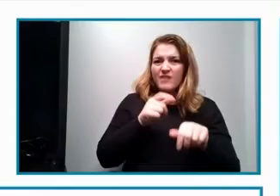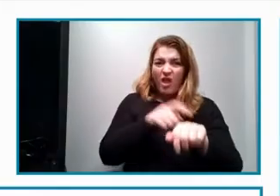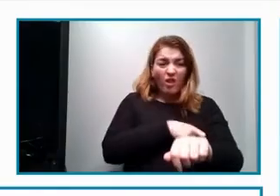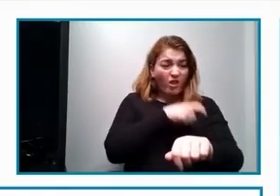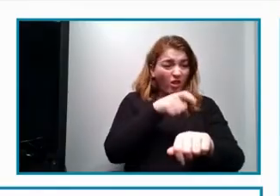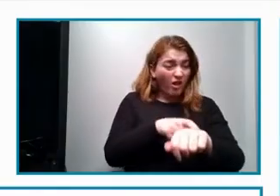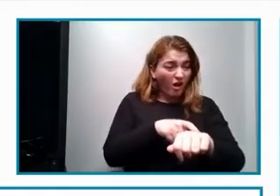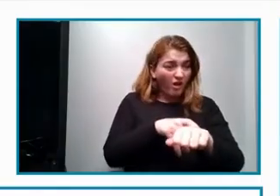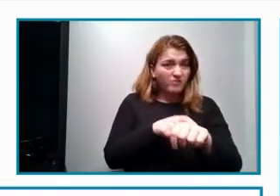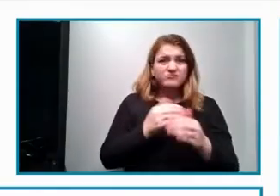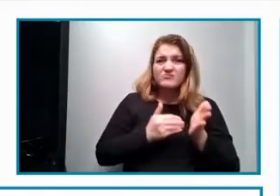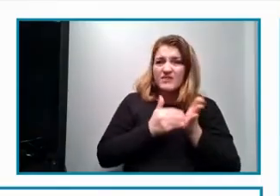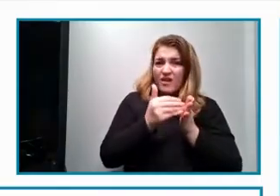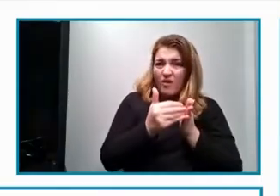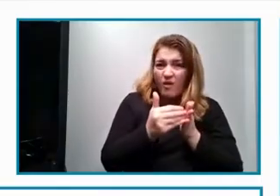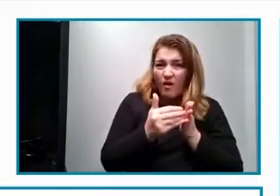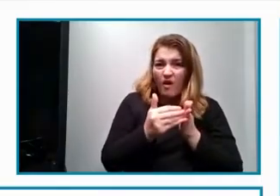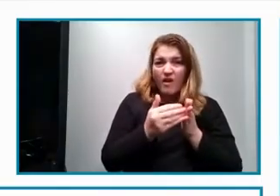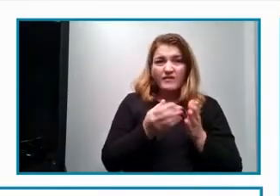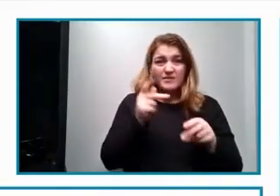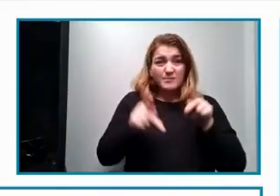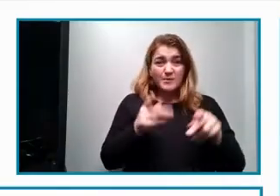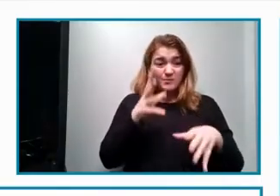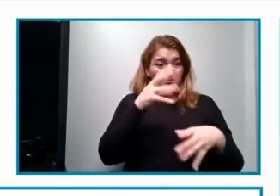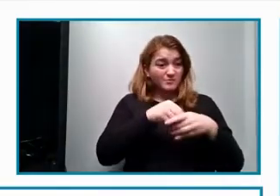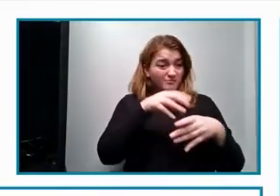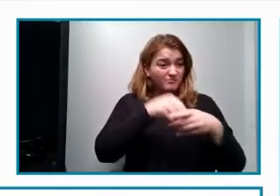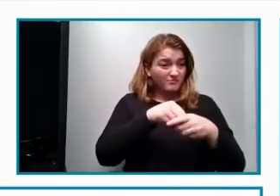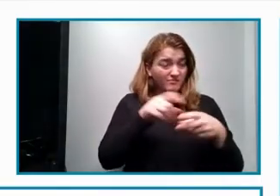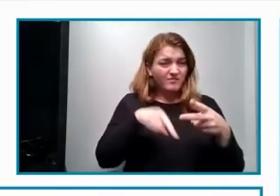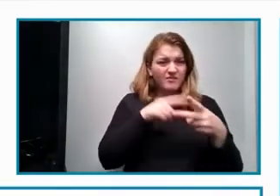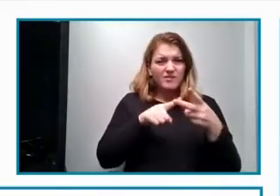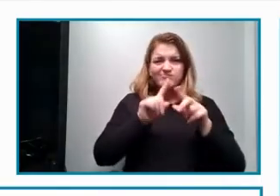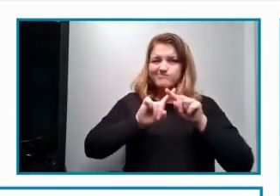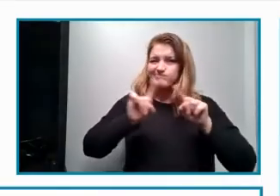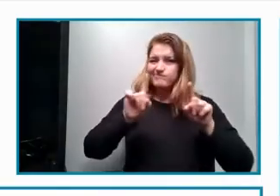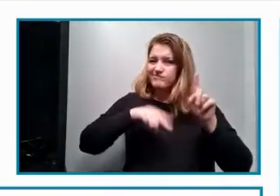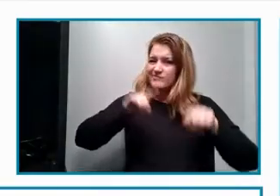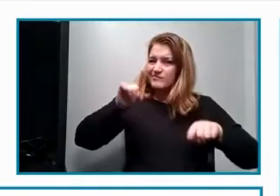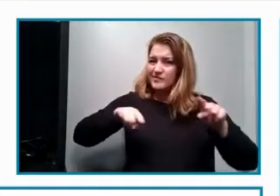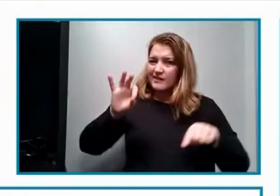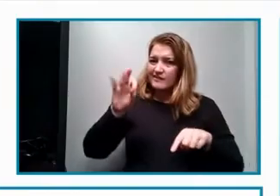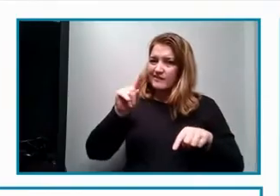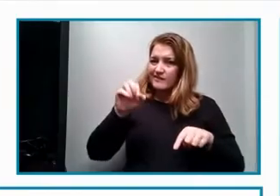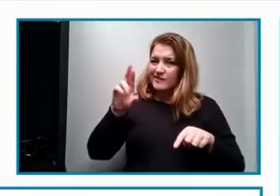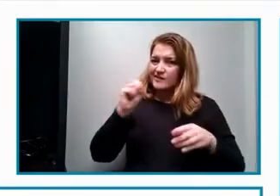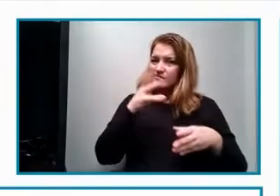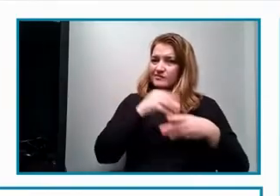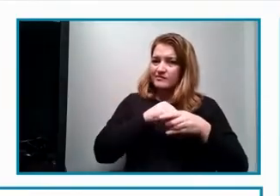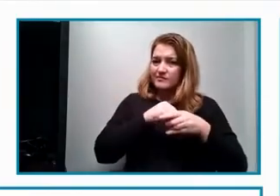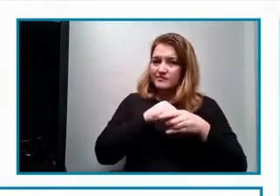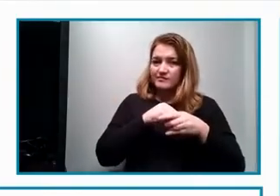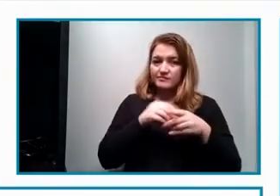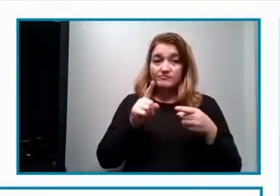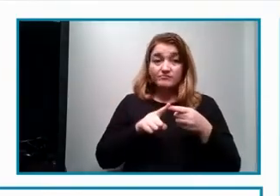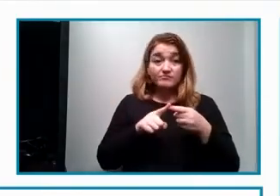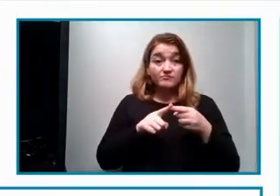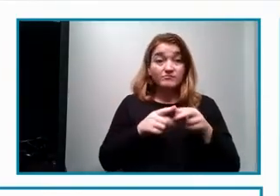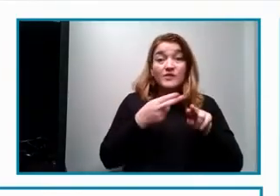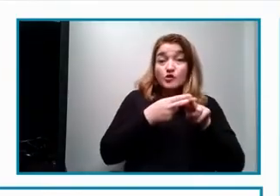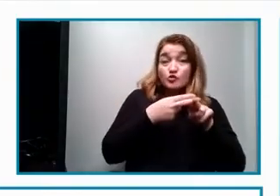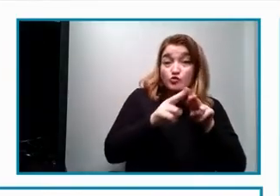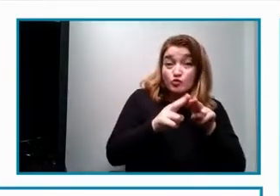participate, and other factors. So a long-term outcome for one program might be a short-term outcome for another.